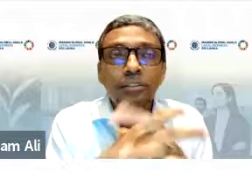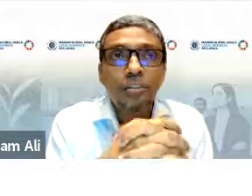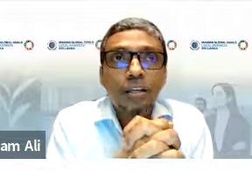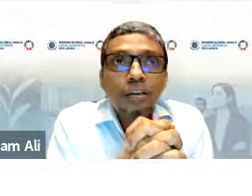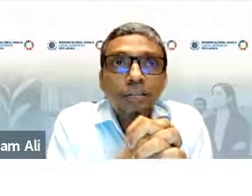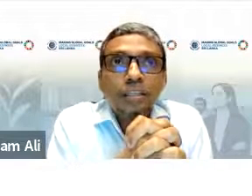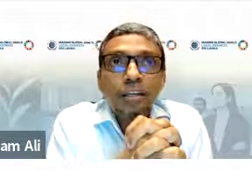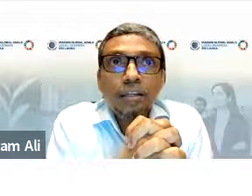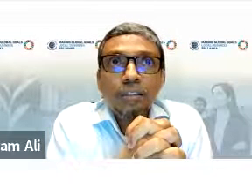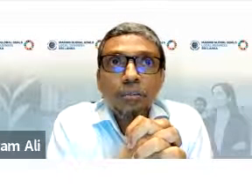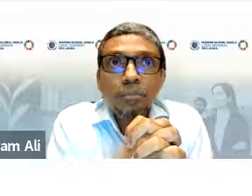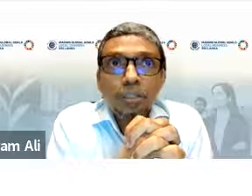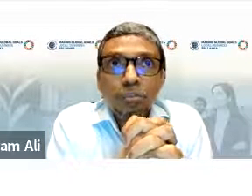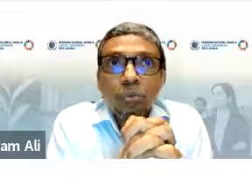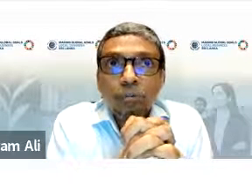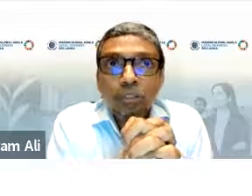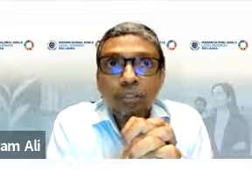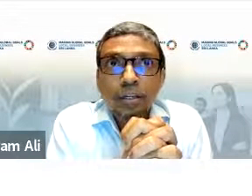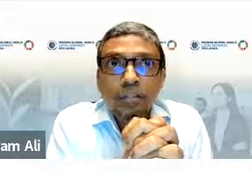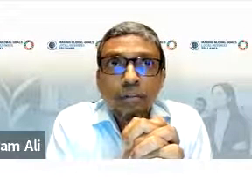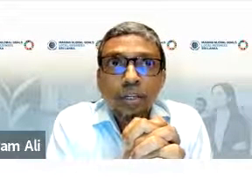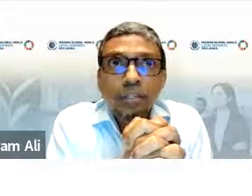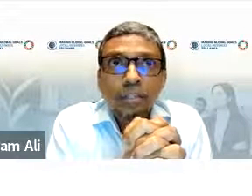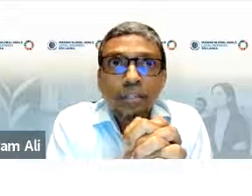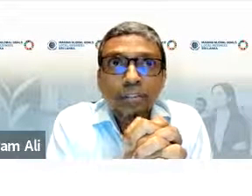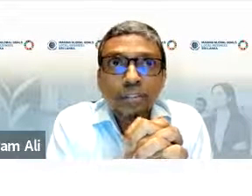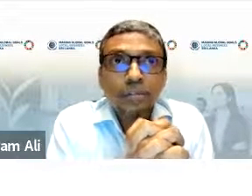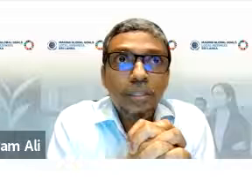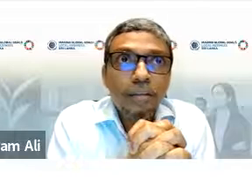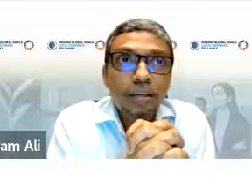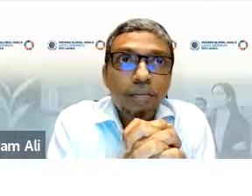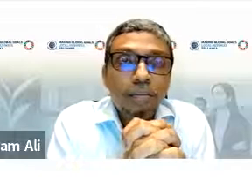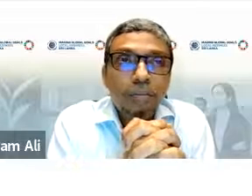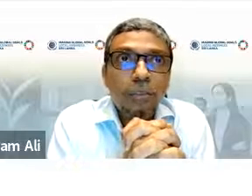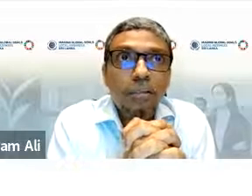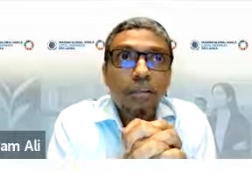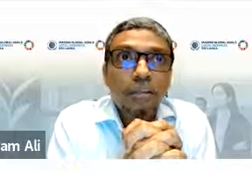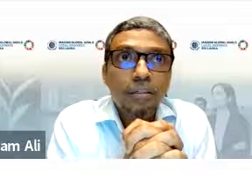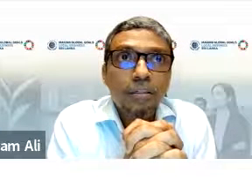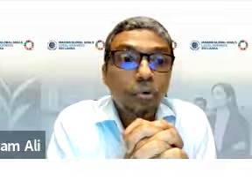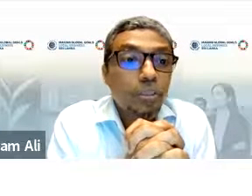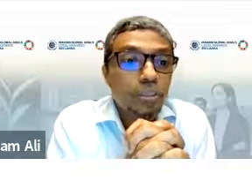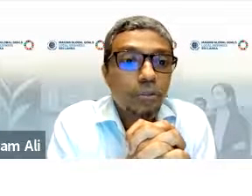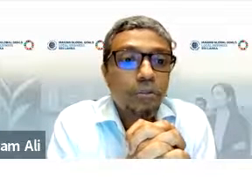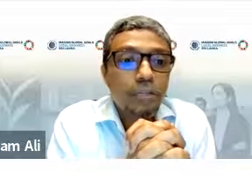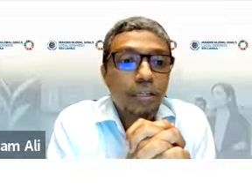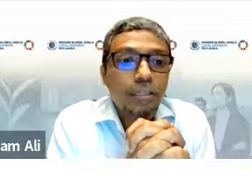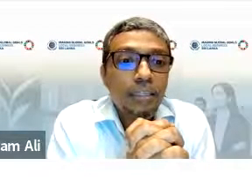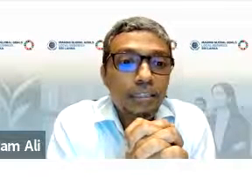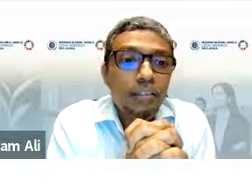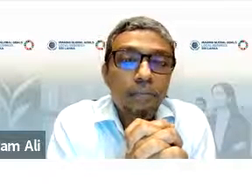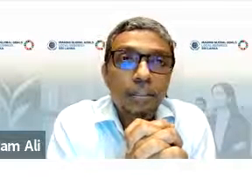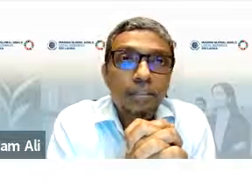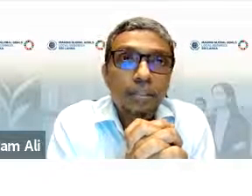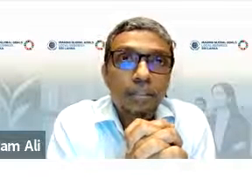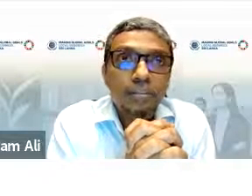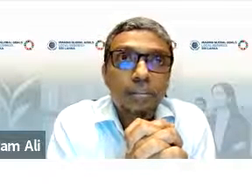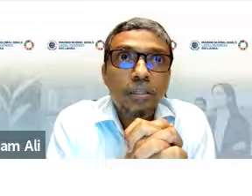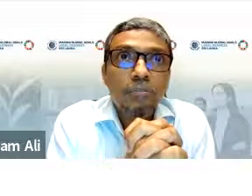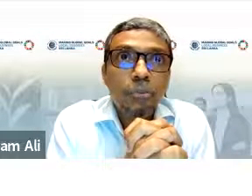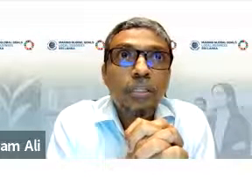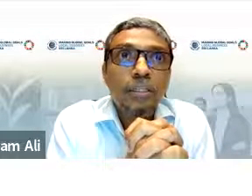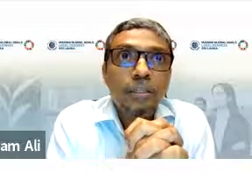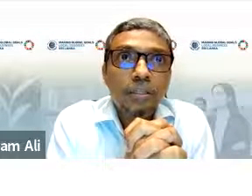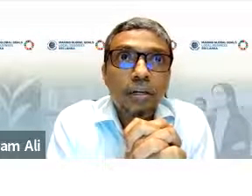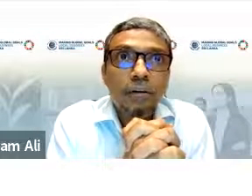and age, we can do much more, and with the kind of IT literacy we have, we can focus on data-driven insights,